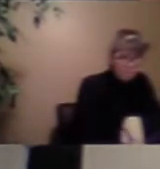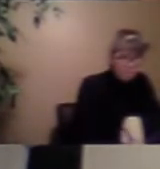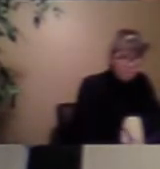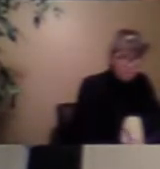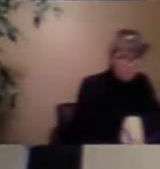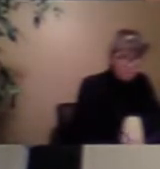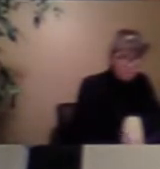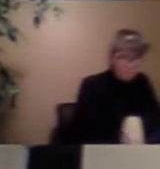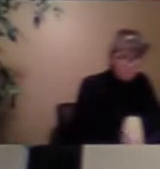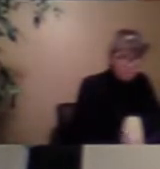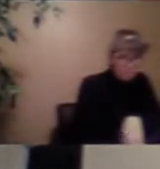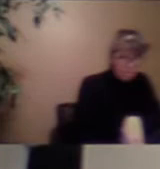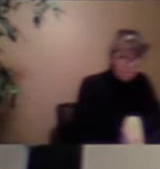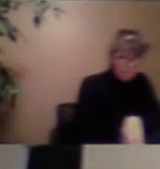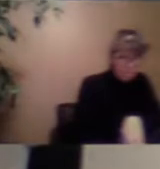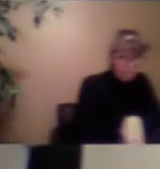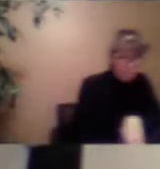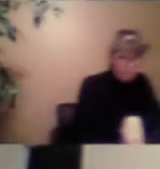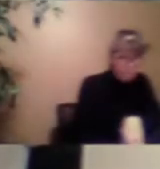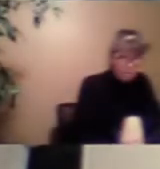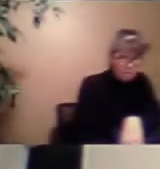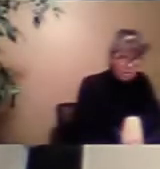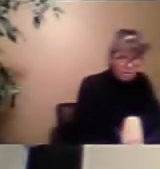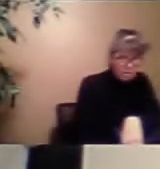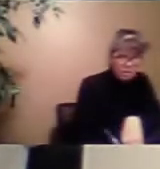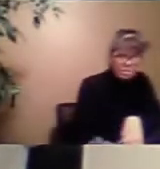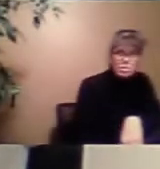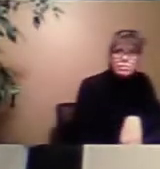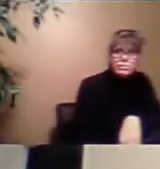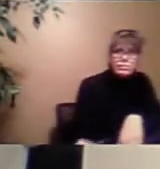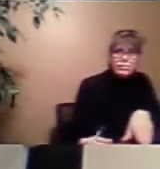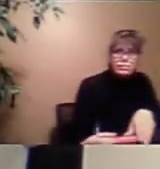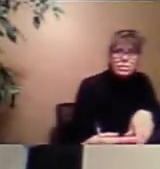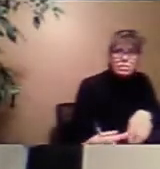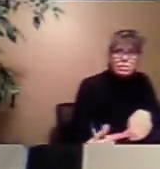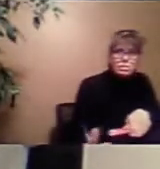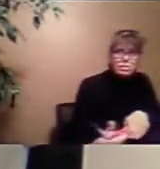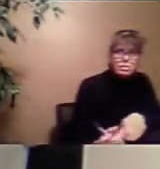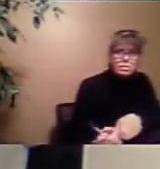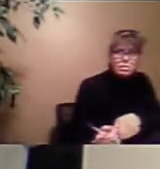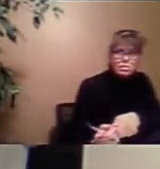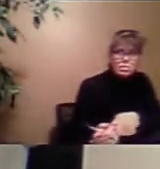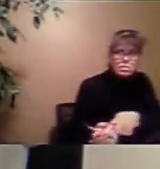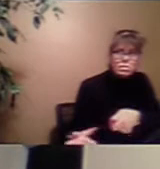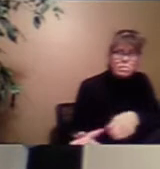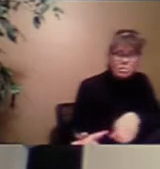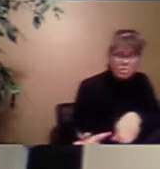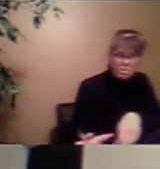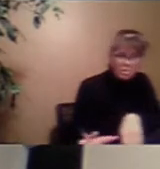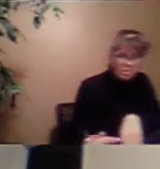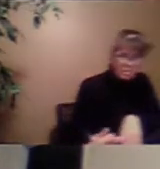city. And does the Palin Reservoir have a treatment center as well for that water? Well, no, the water is